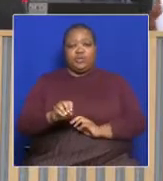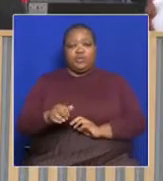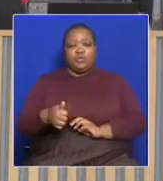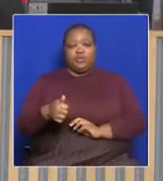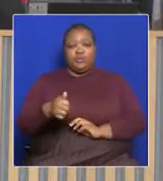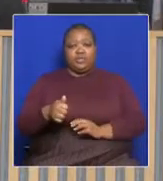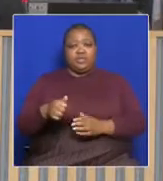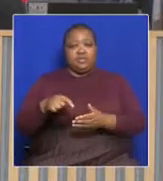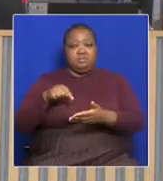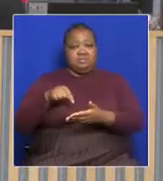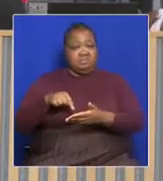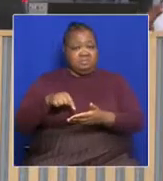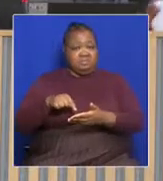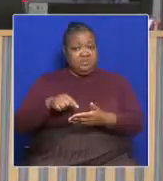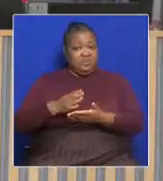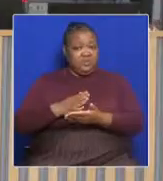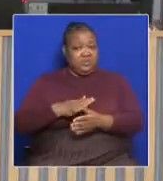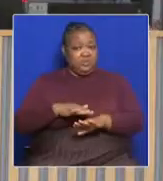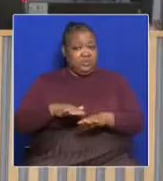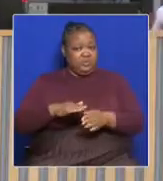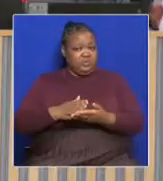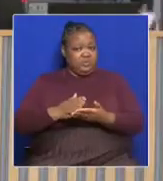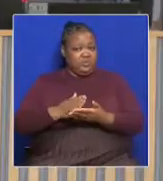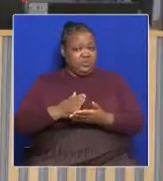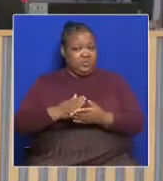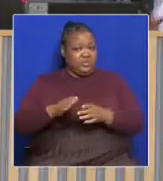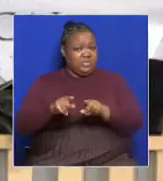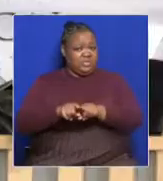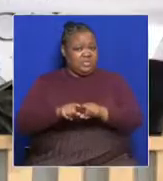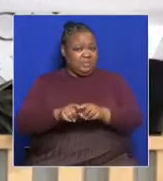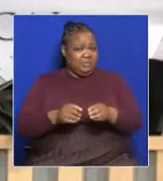I'm not sure, it looks like it's the same document.